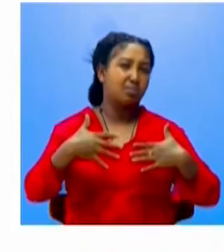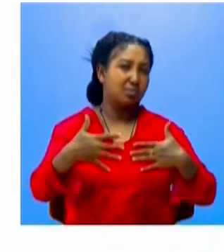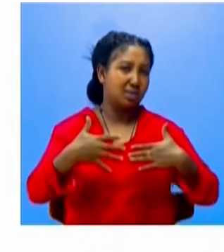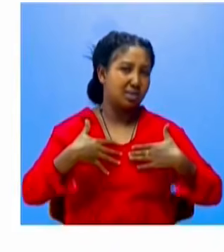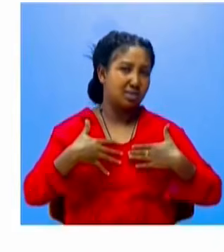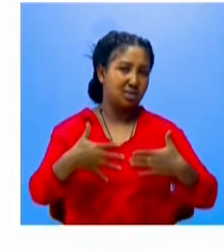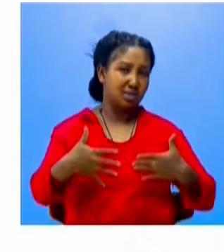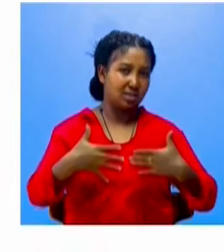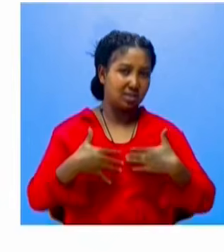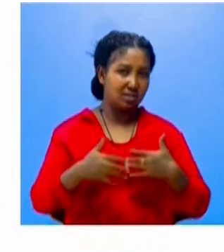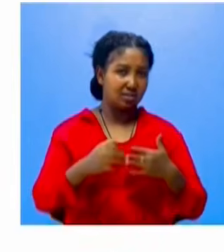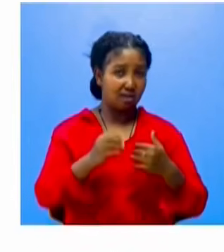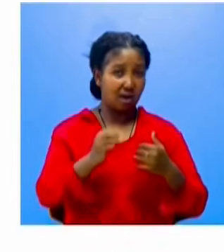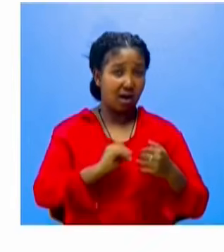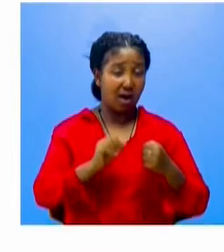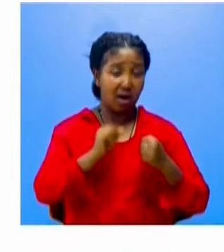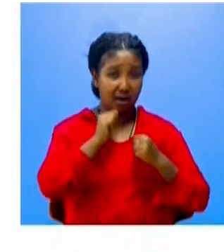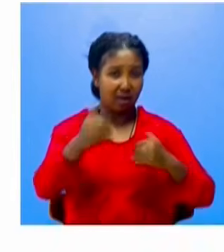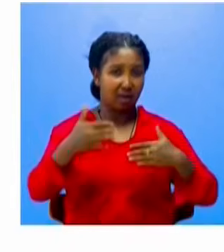I